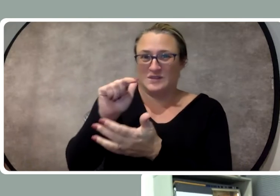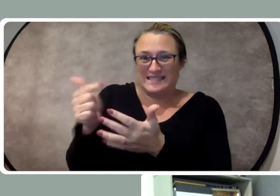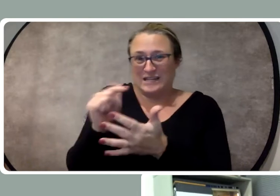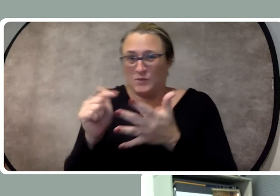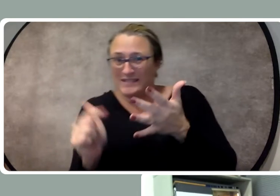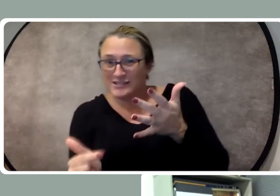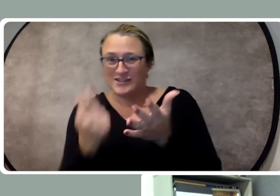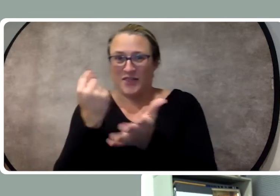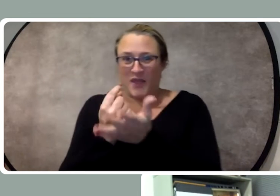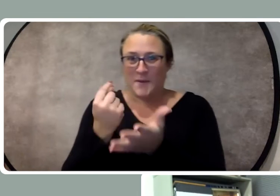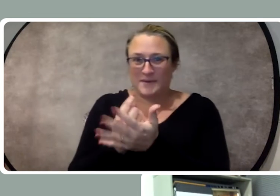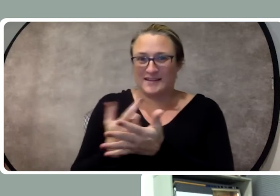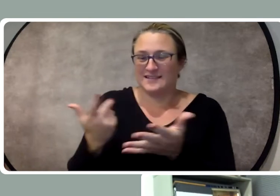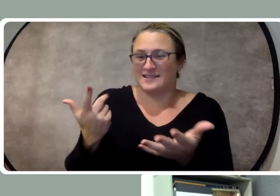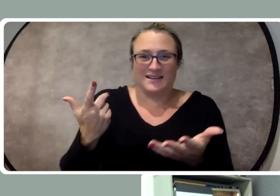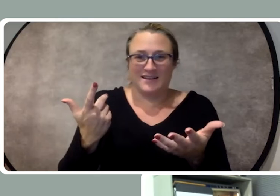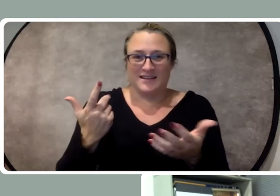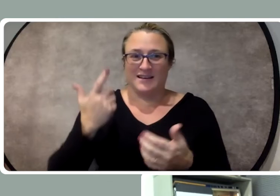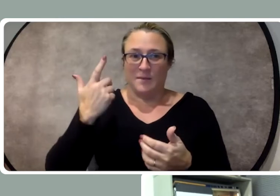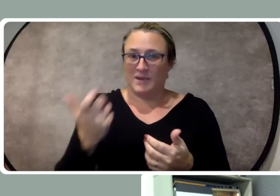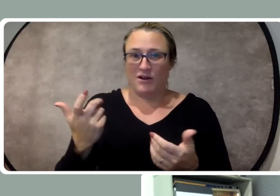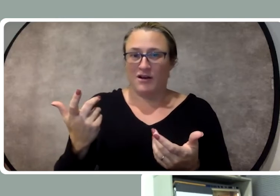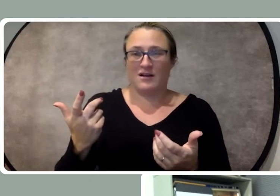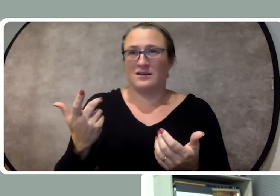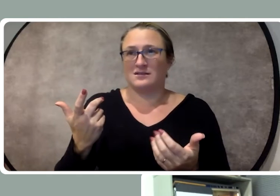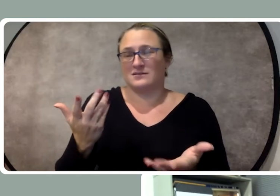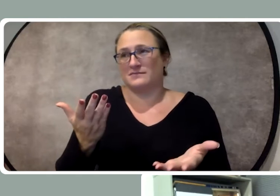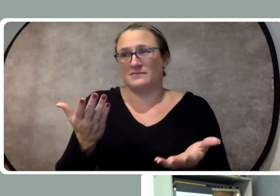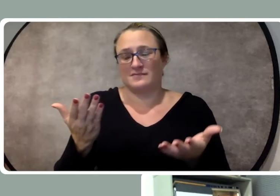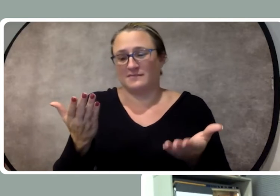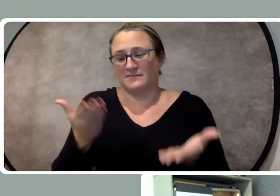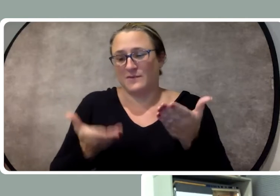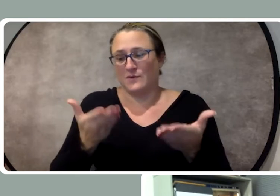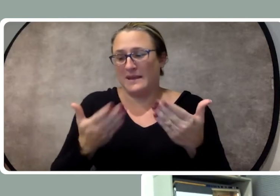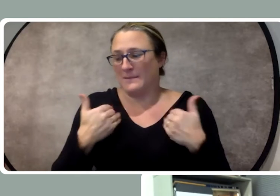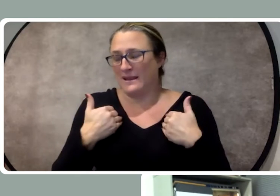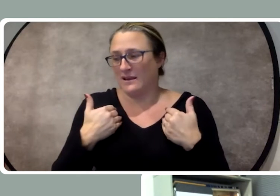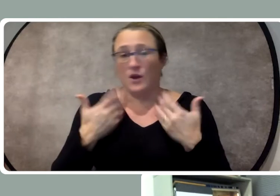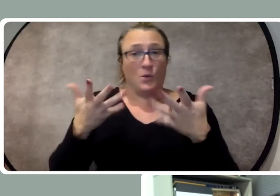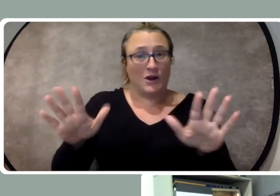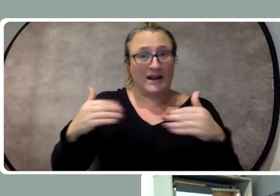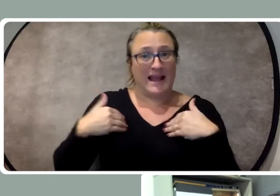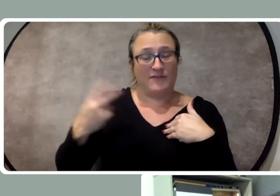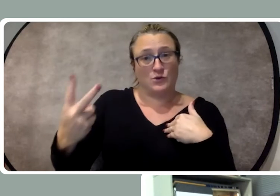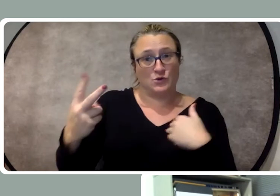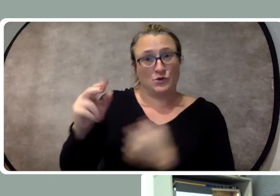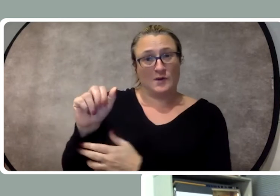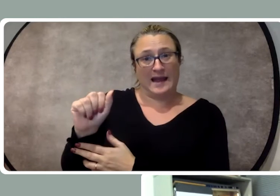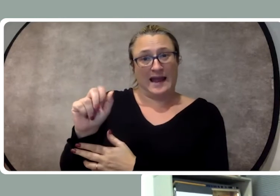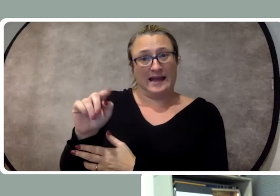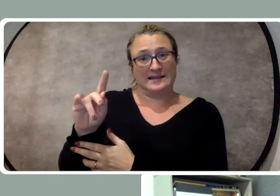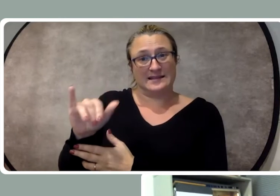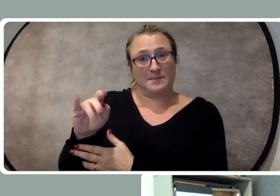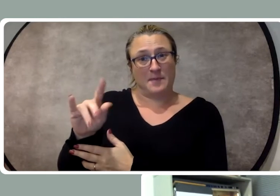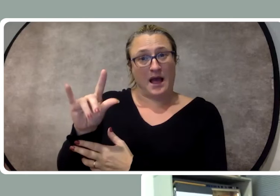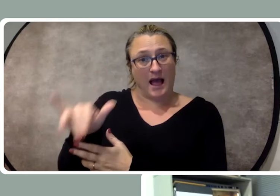therapies, because we are, like I said, we're probably going to be having we already have 2 antibody drug conjugates